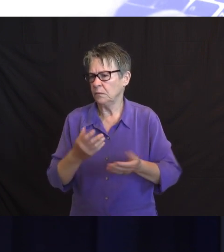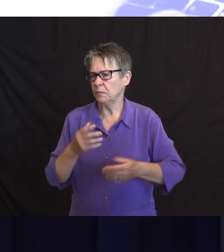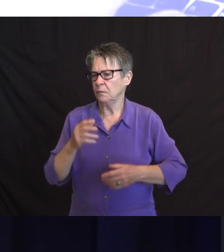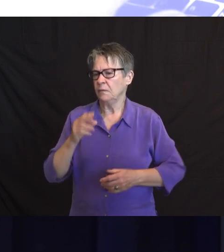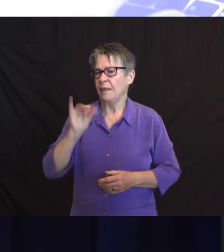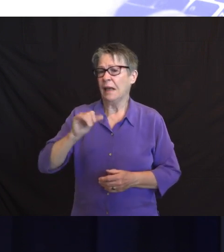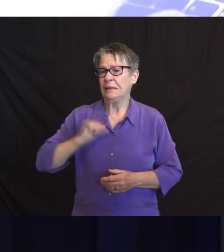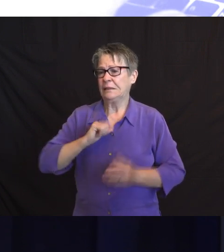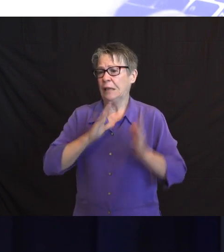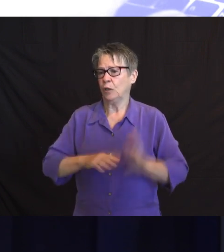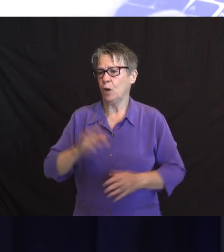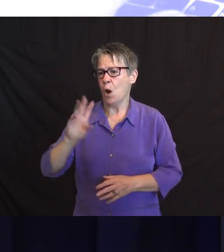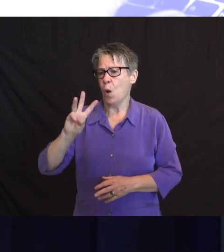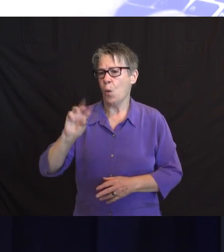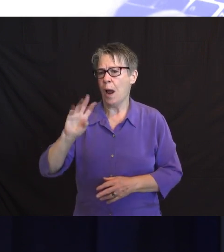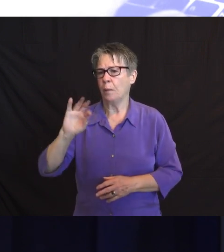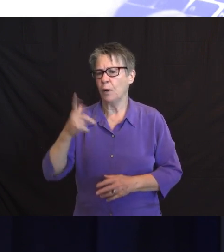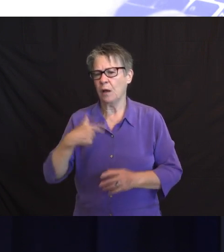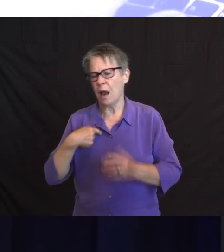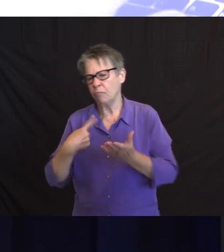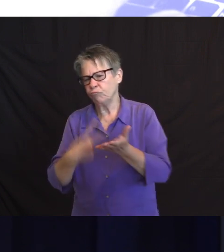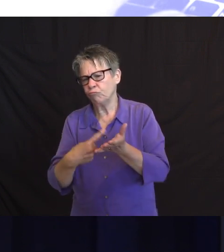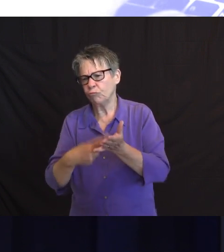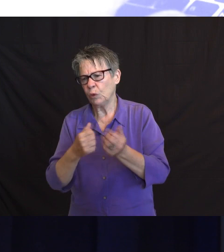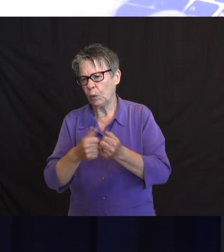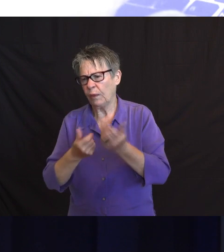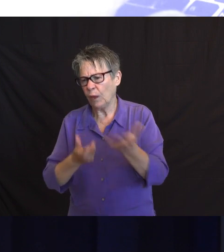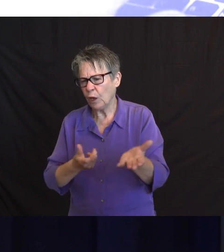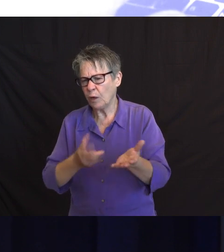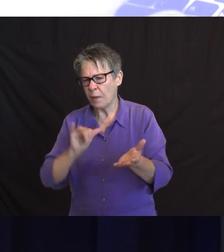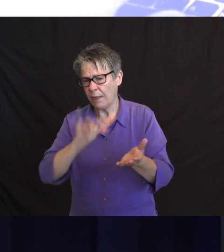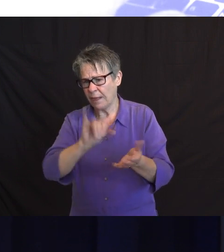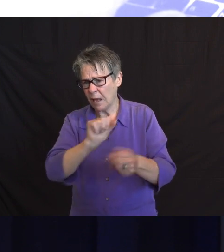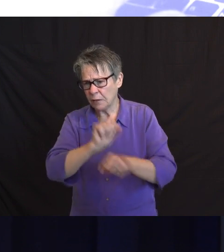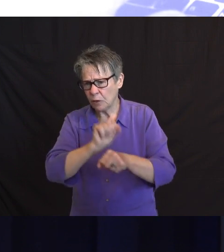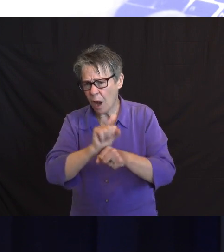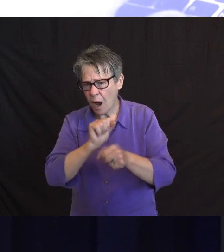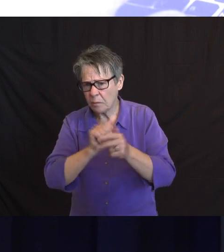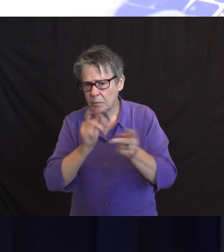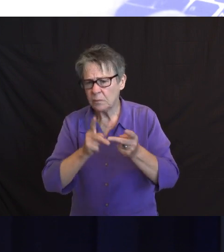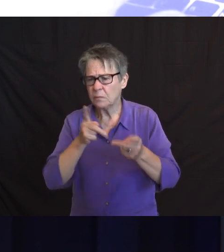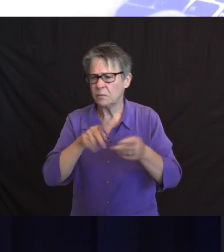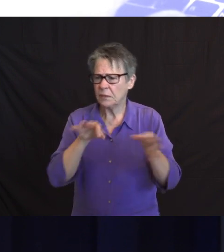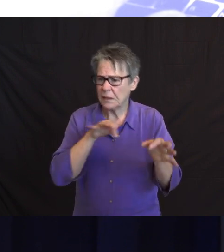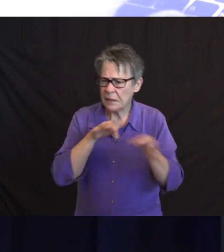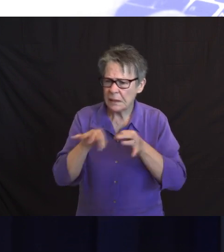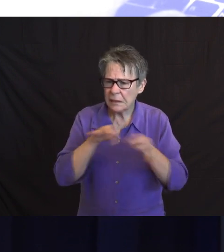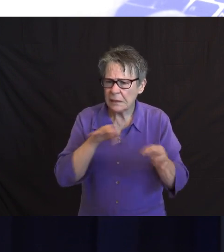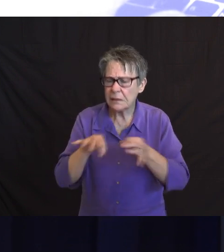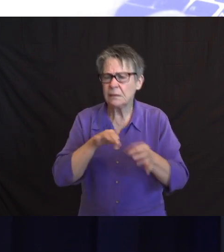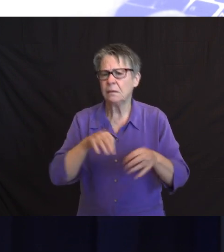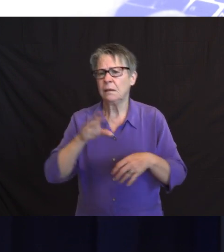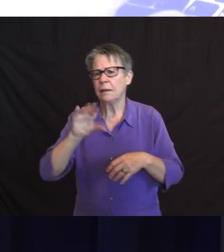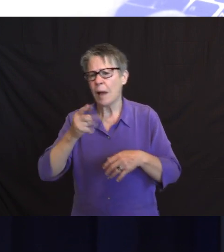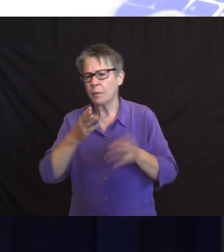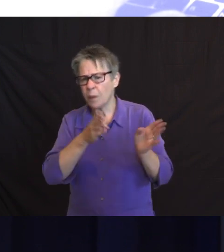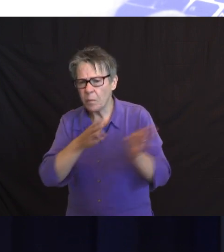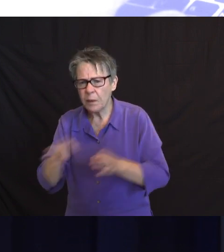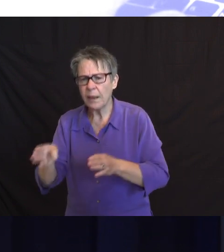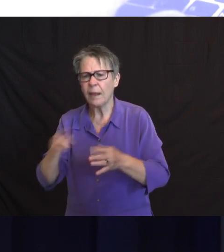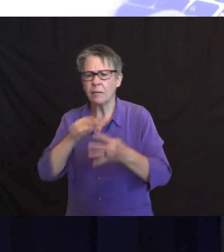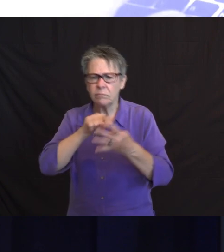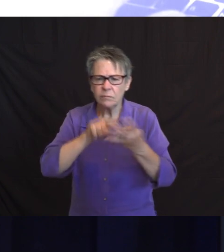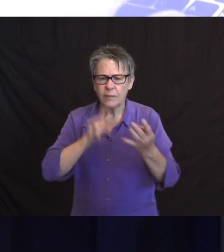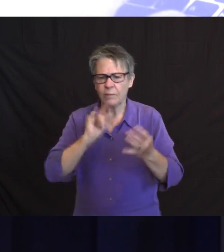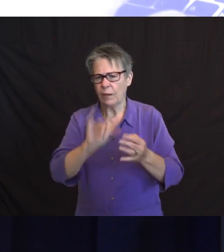also about the capital plan, and we'll be in touch to that to make sure that that communication is an advocate, but also that we really